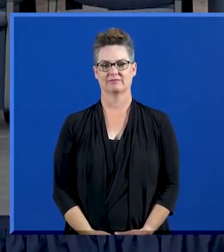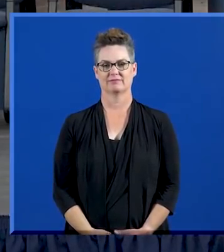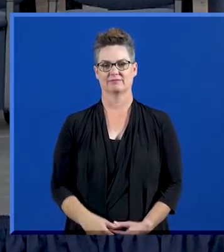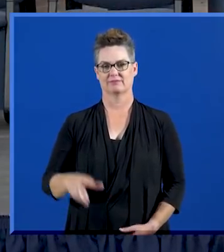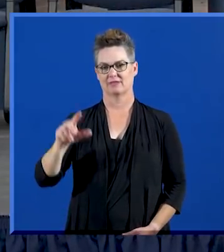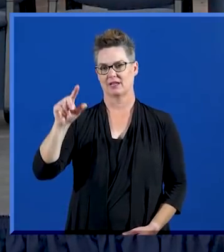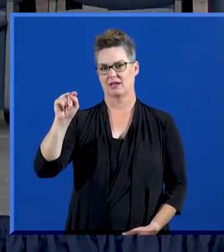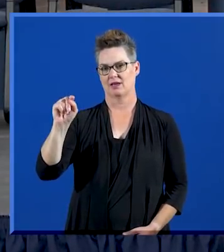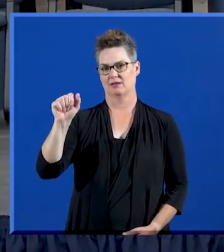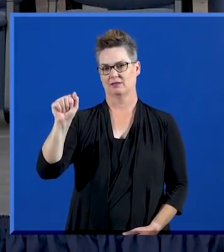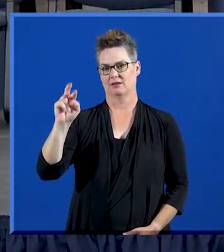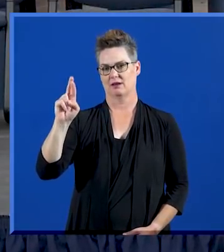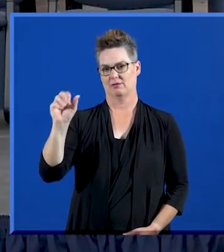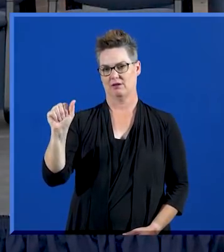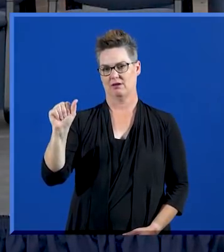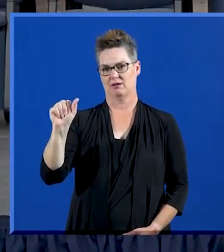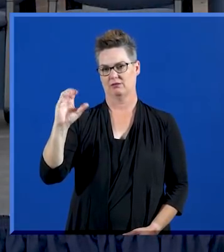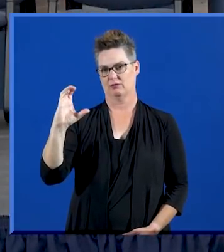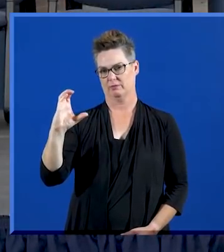Tara Cormier.